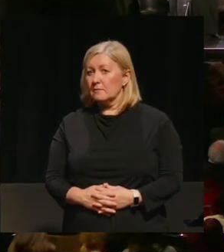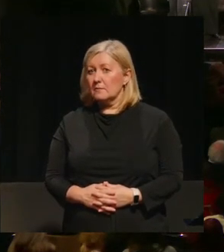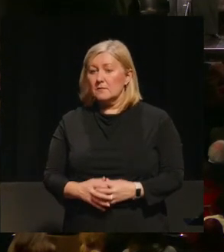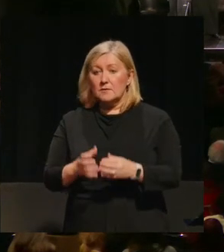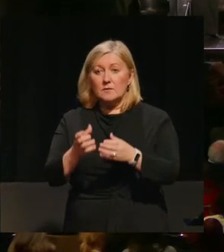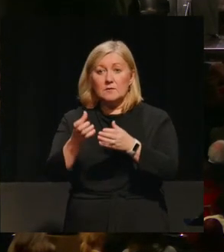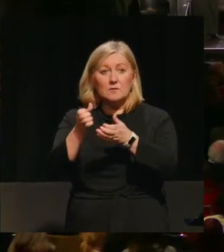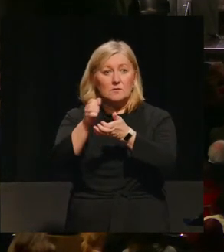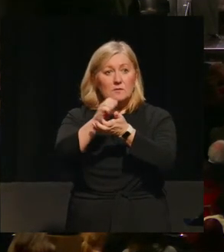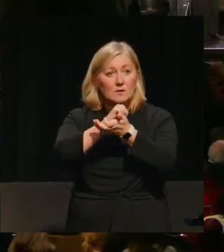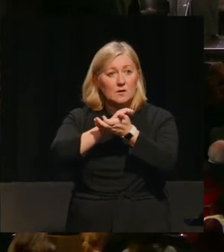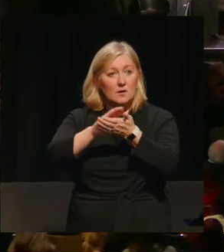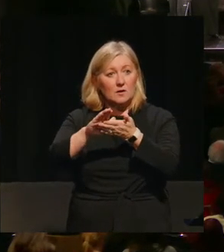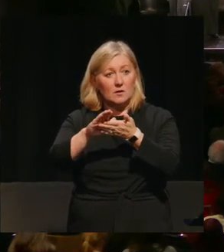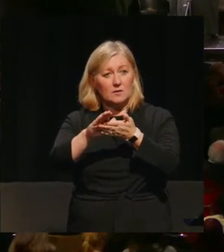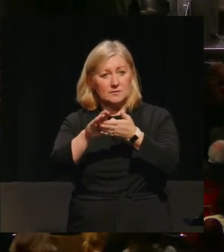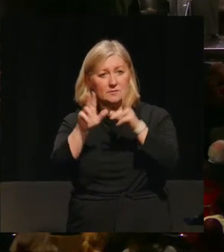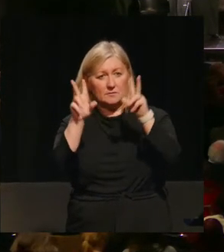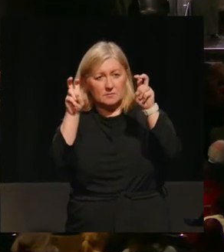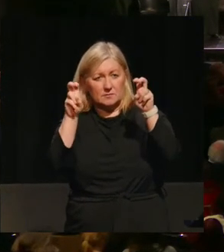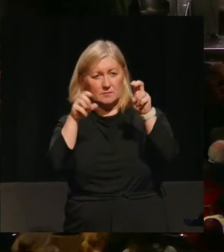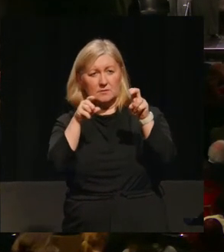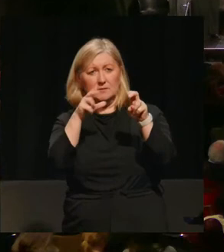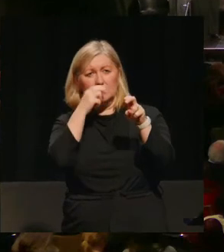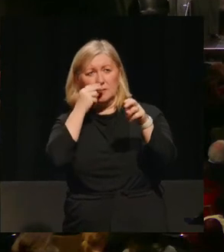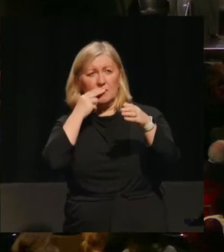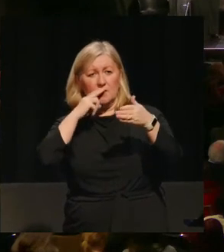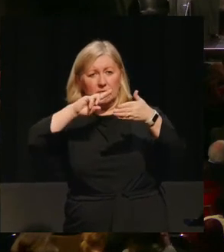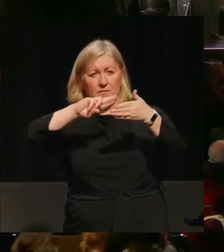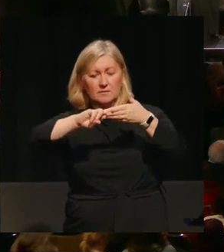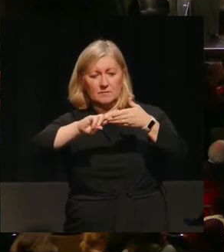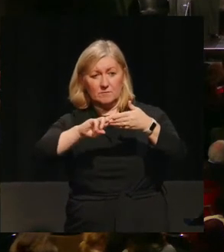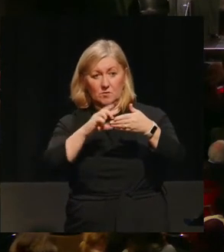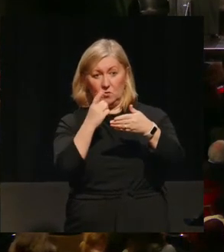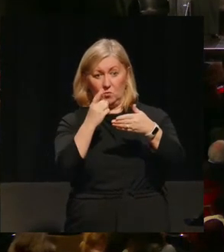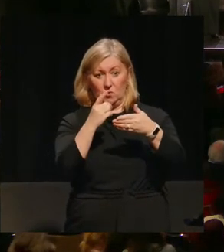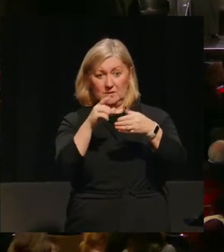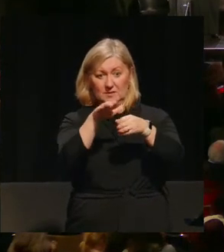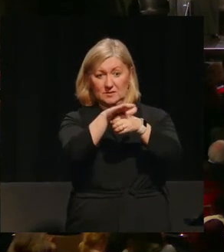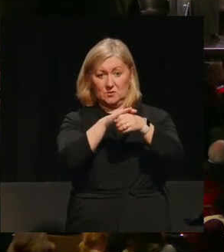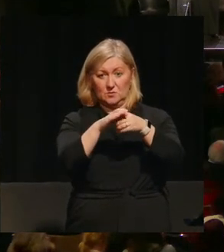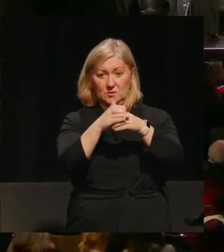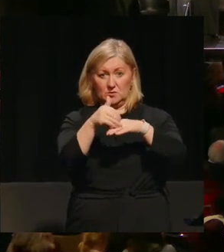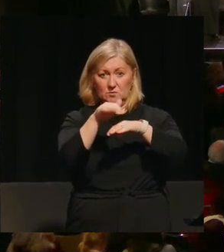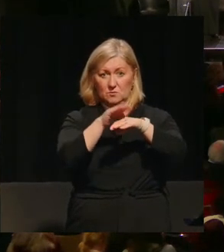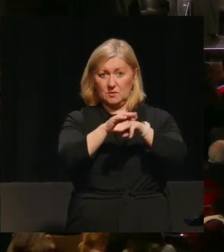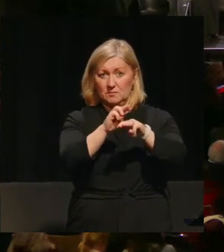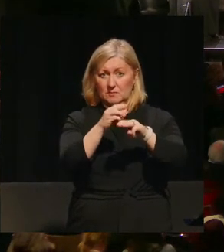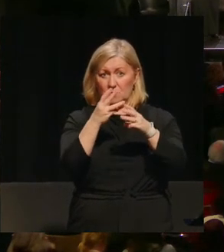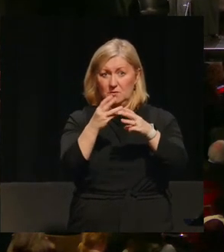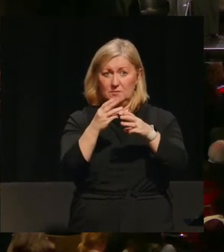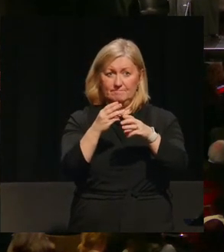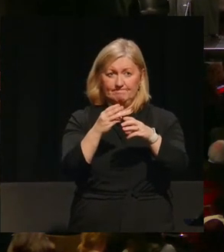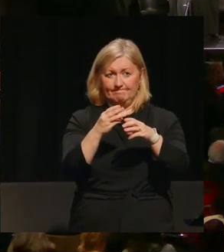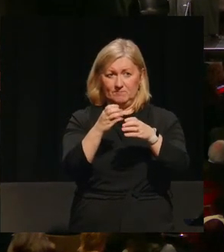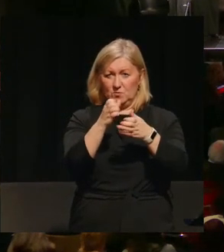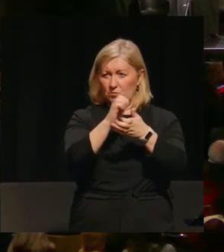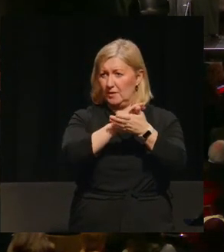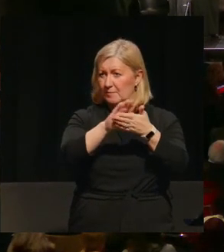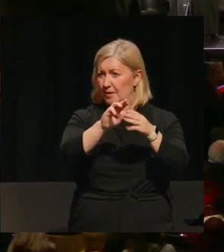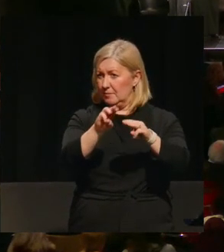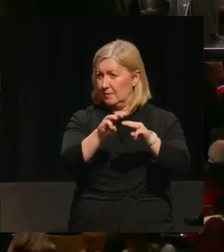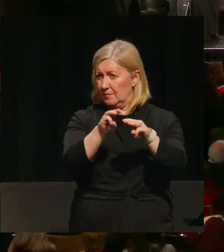The Holocaust is the name given to one specific case of genocide that was unprecedented in